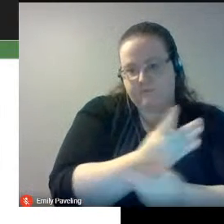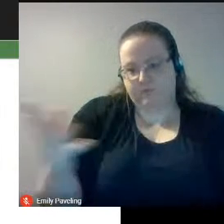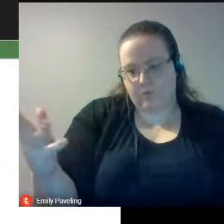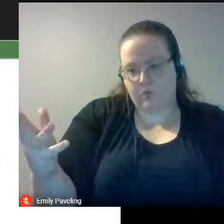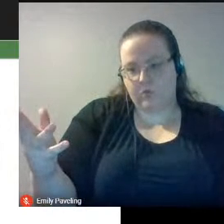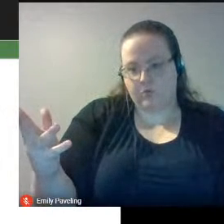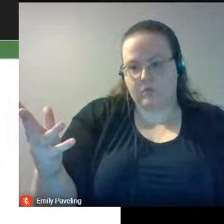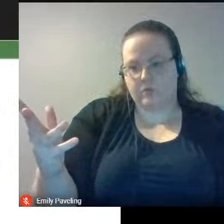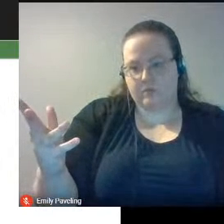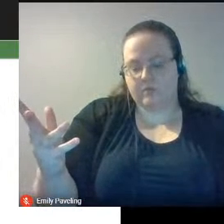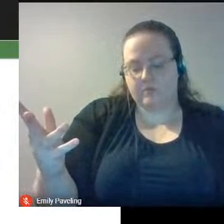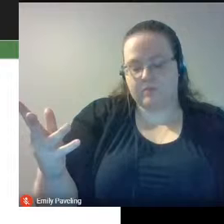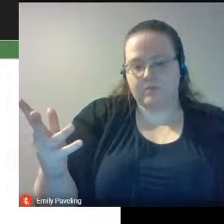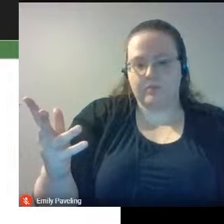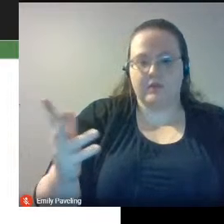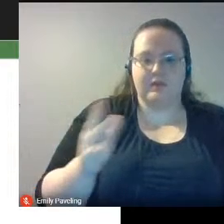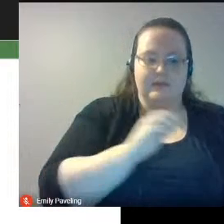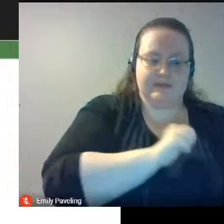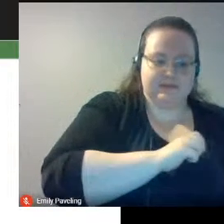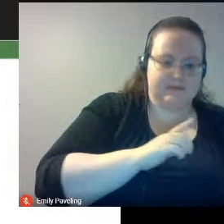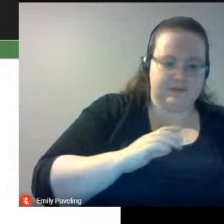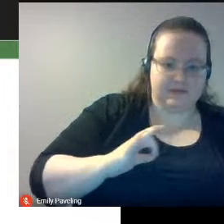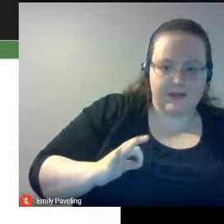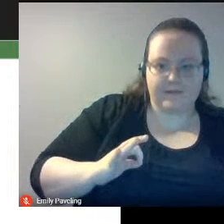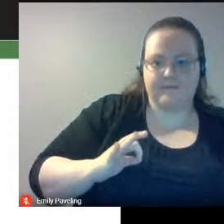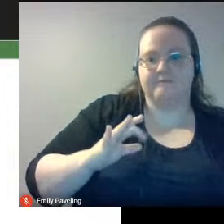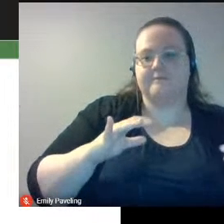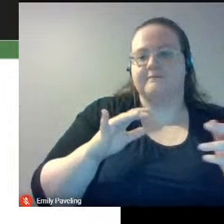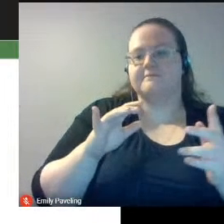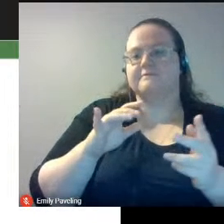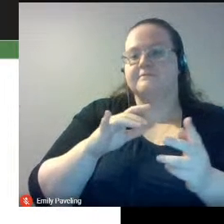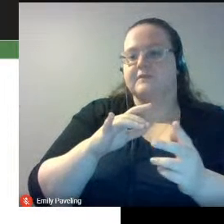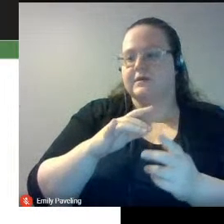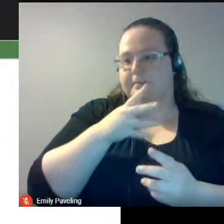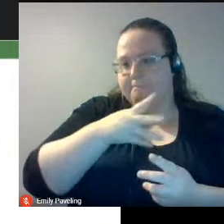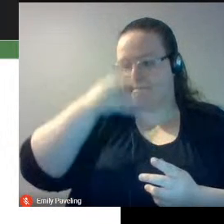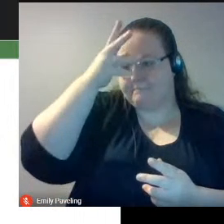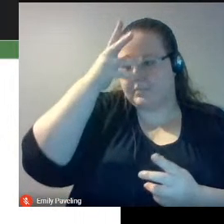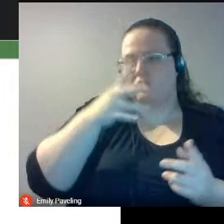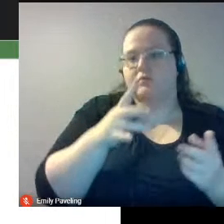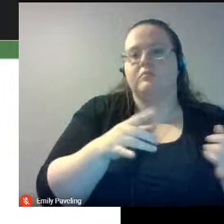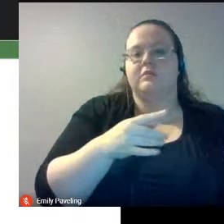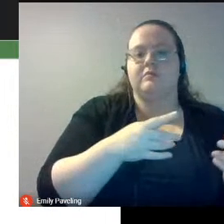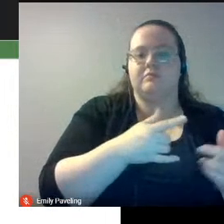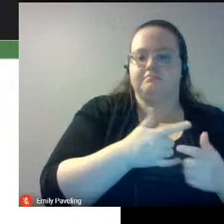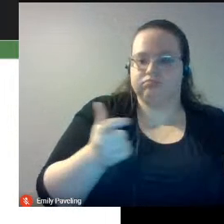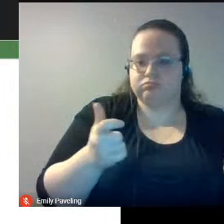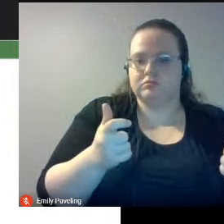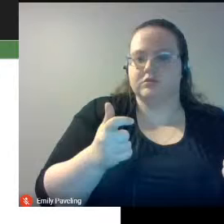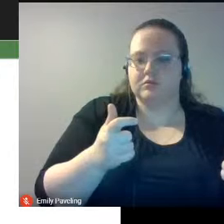confirmed positive result must have clearance from public health in order to return to school.